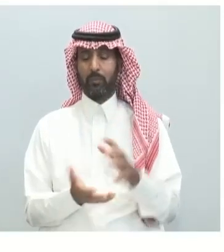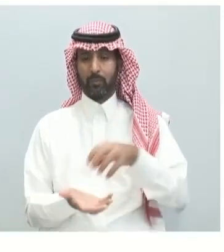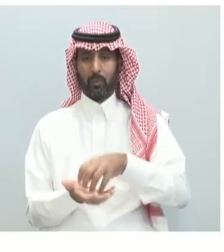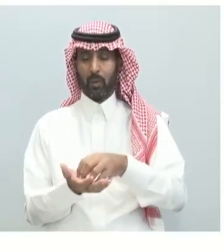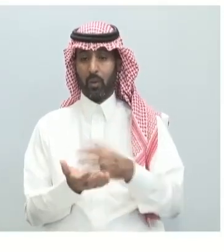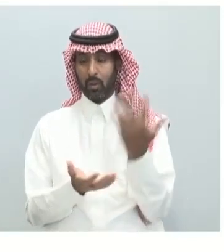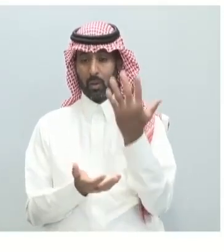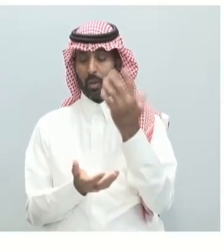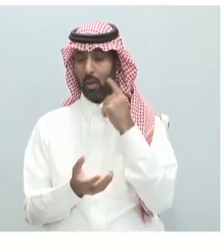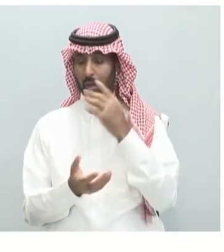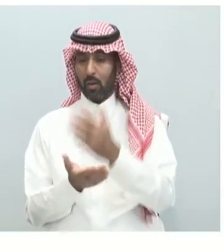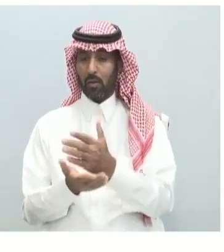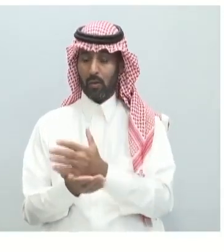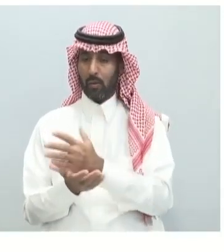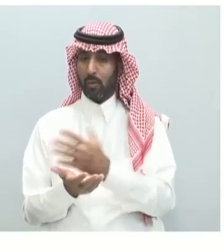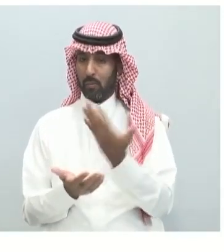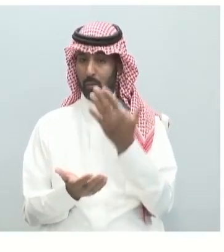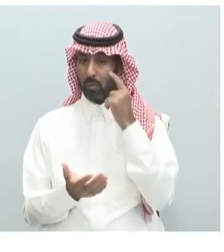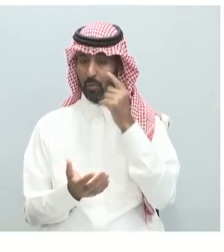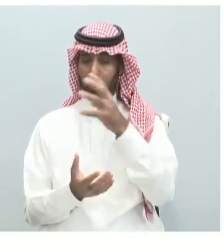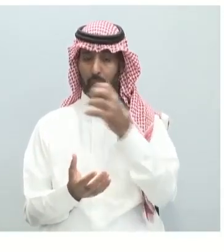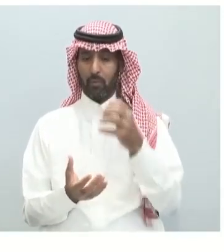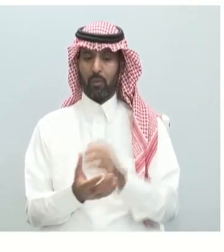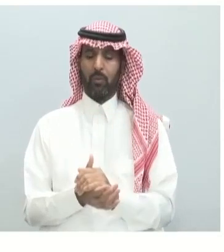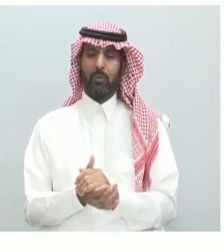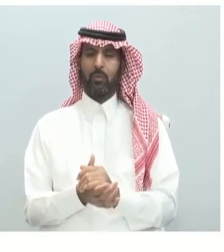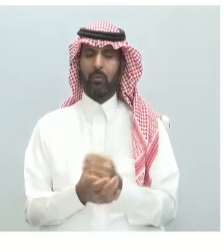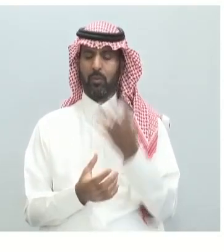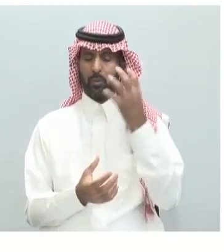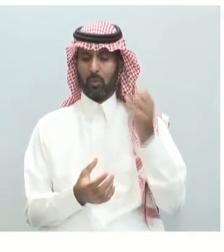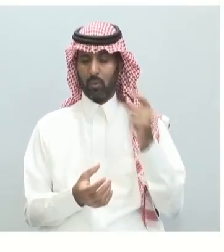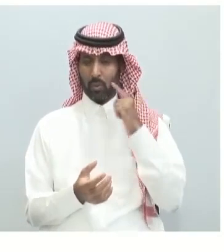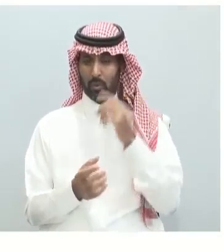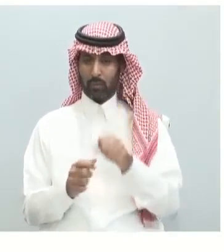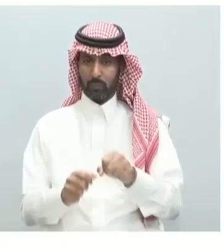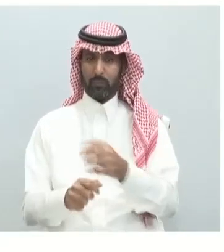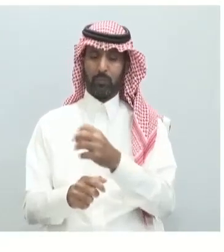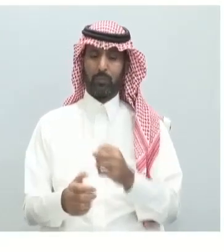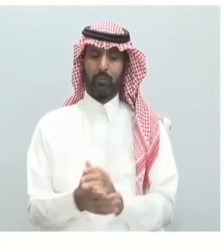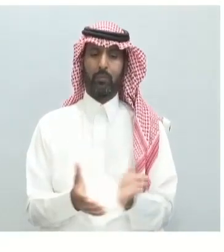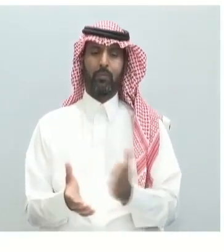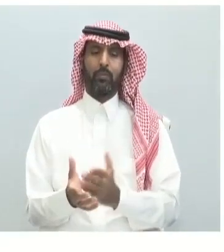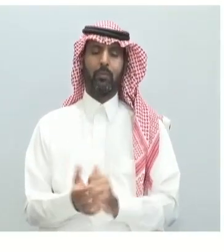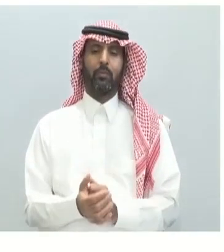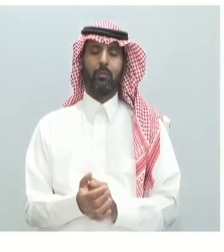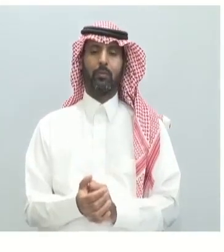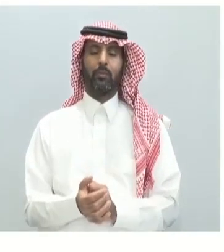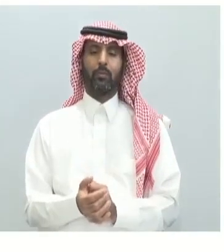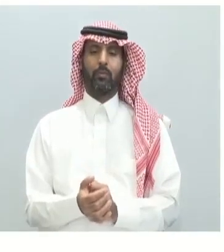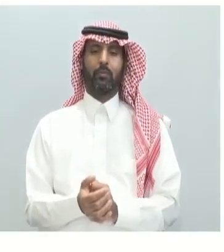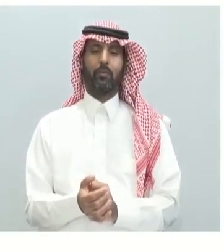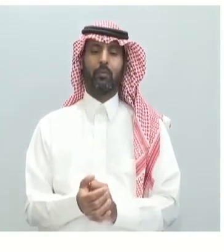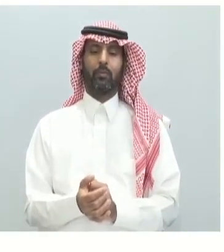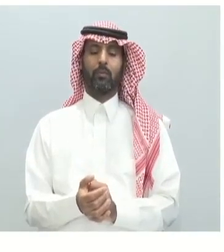grown are more fresh than the organic ones in the supermarket. So going to the next paragraph here, the next